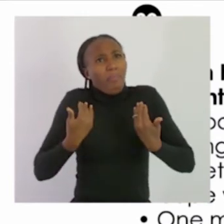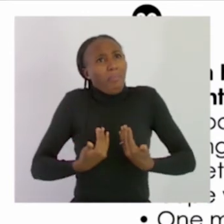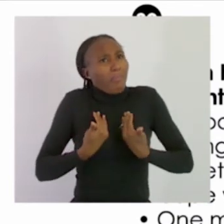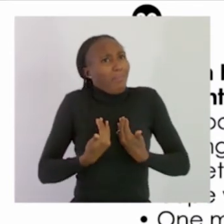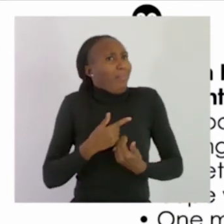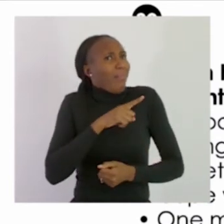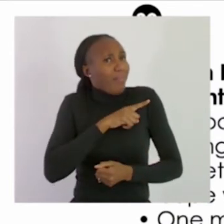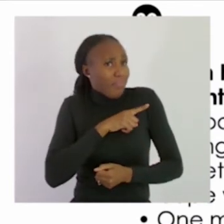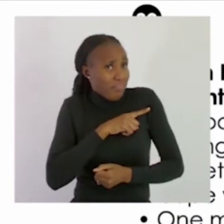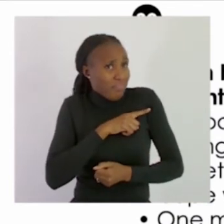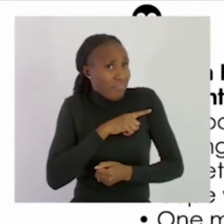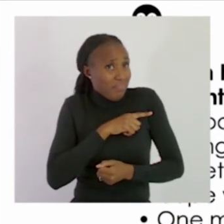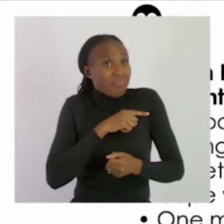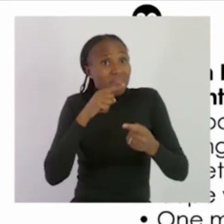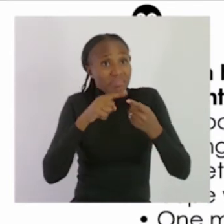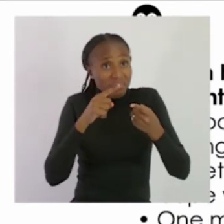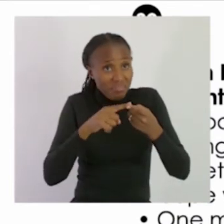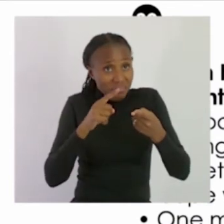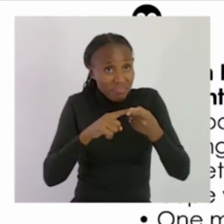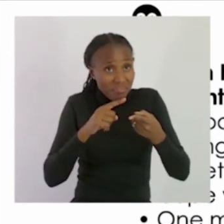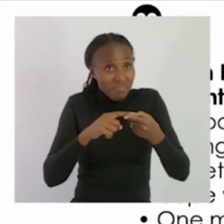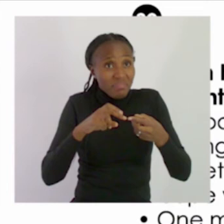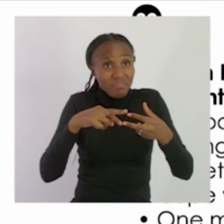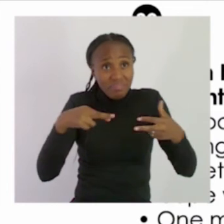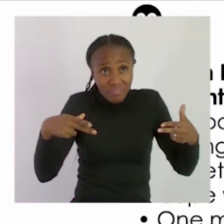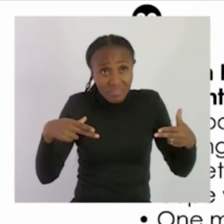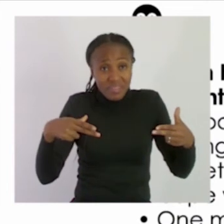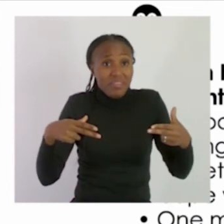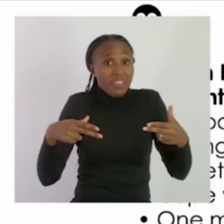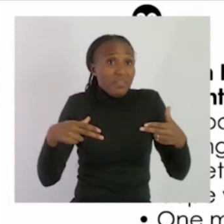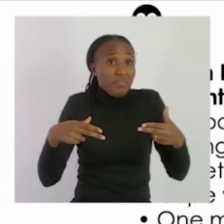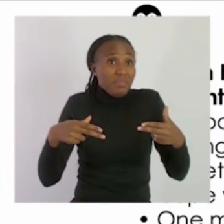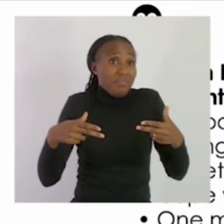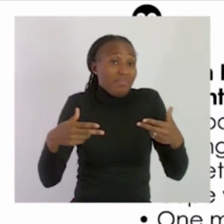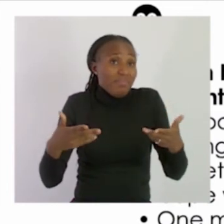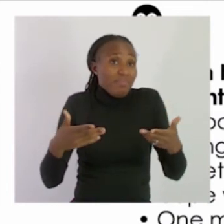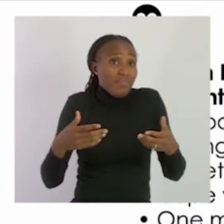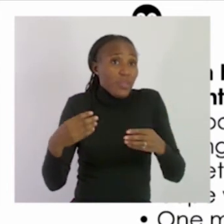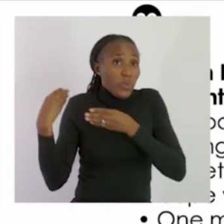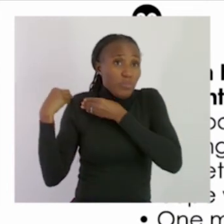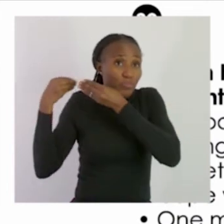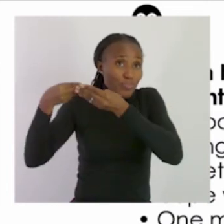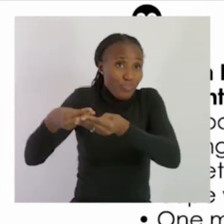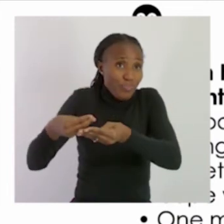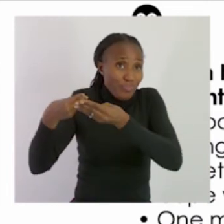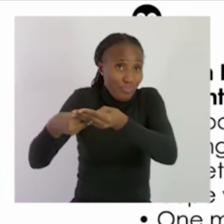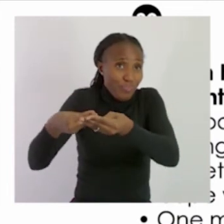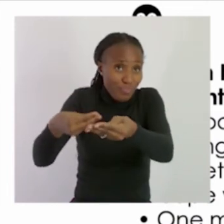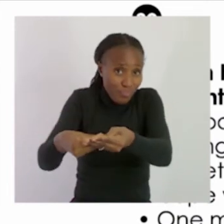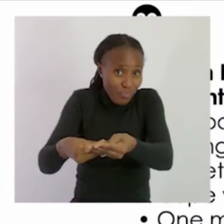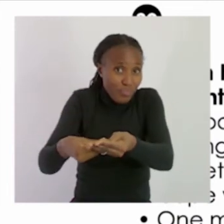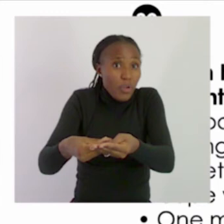the reasons. It can be the genetics. This is something that we are born with. It